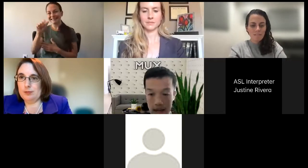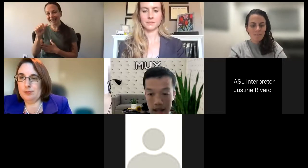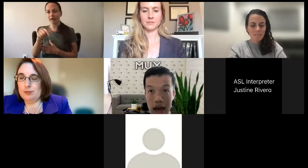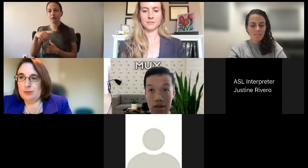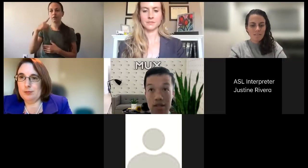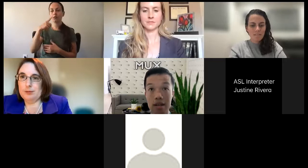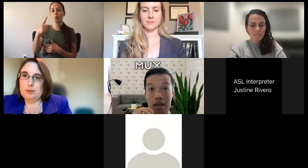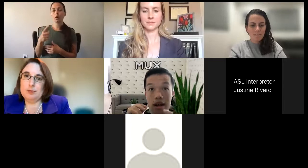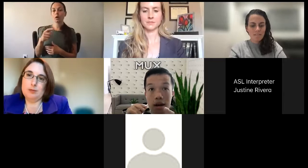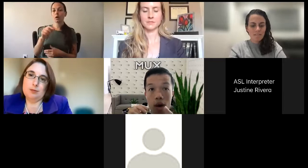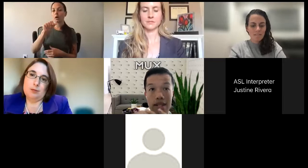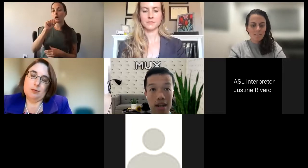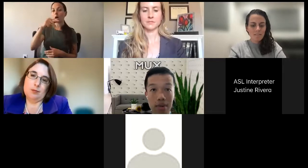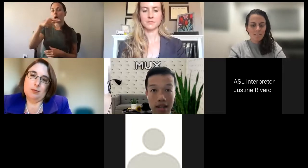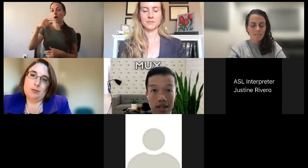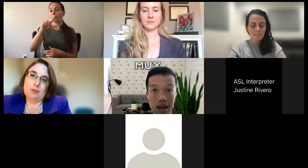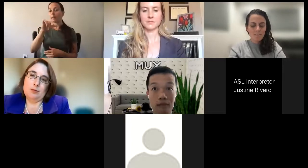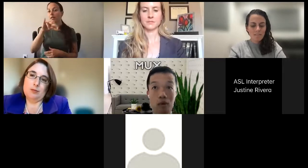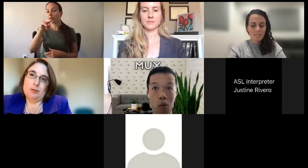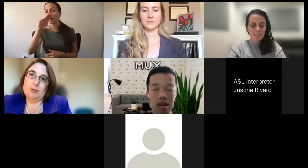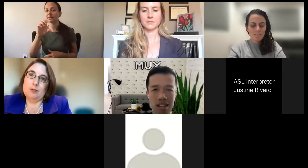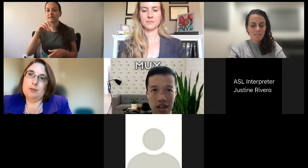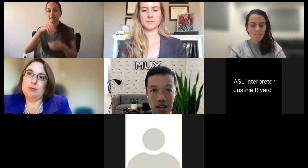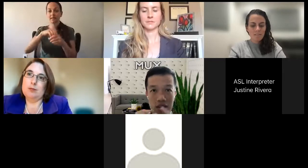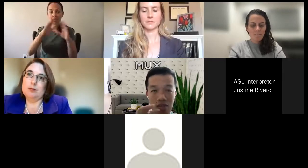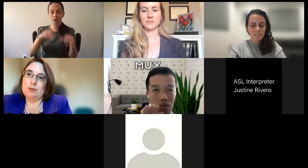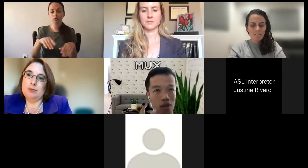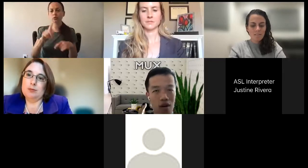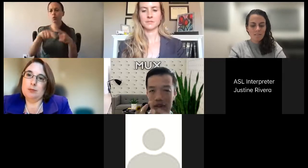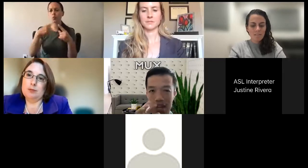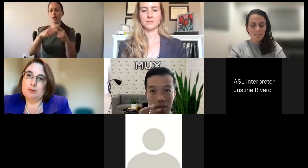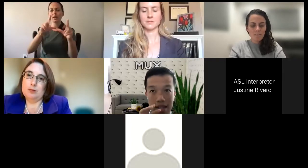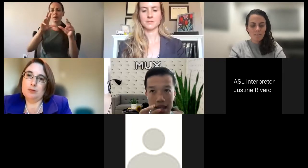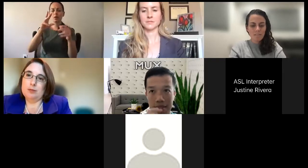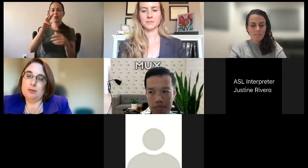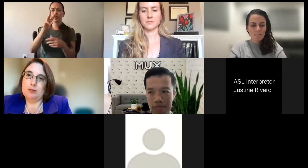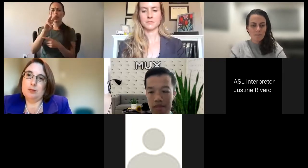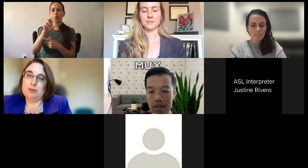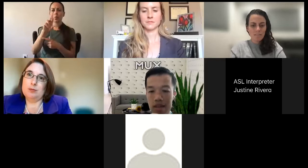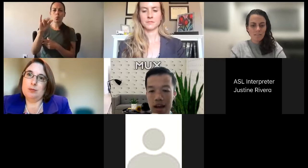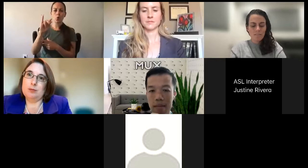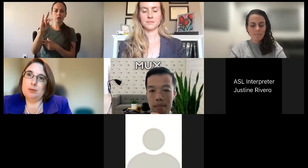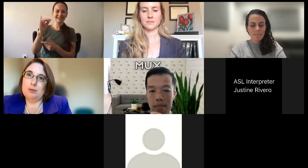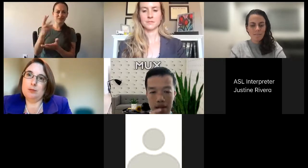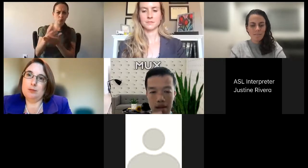that is in the house. When is that appliance up for warranty? Those are all the same things that